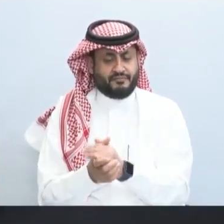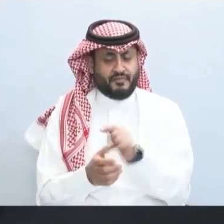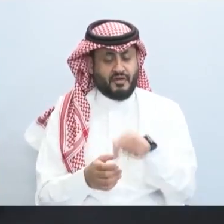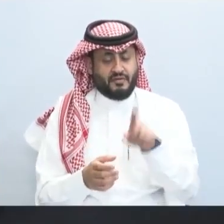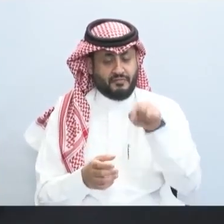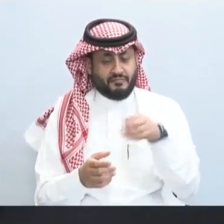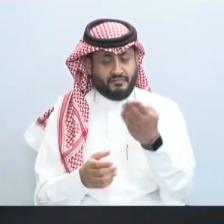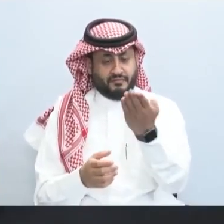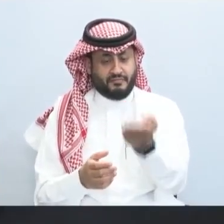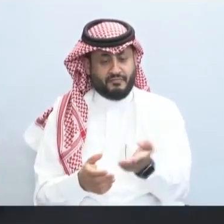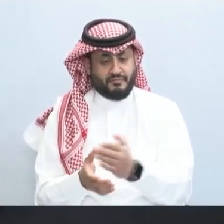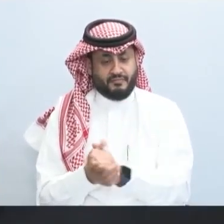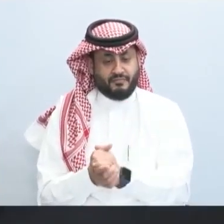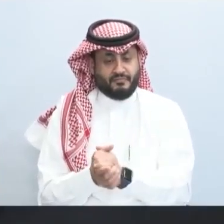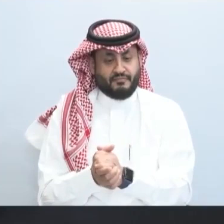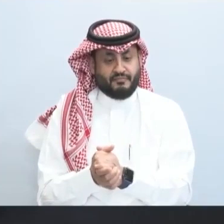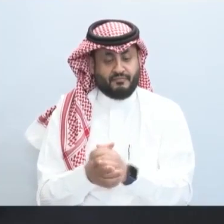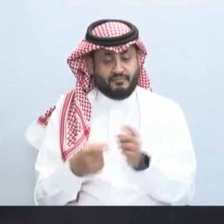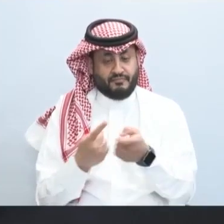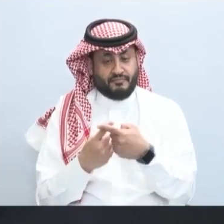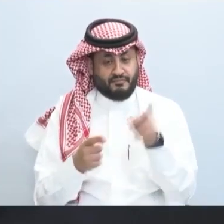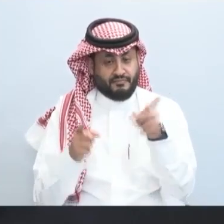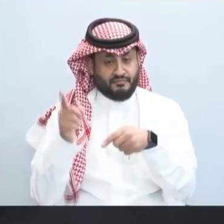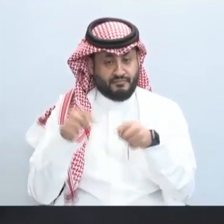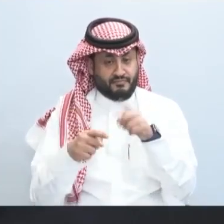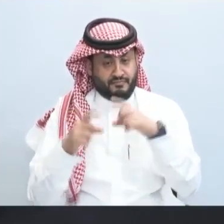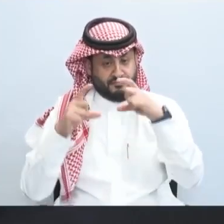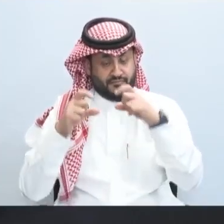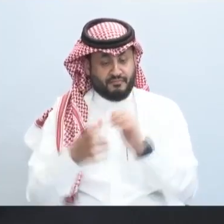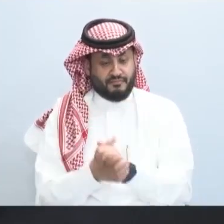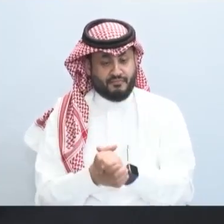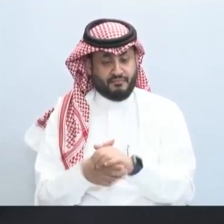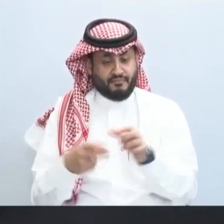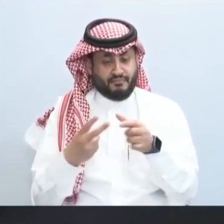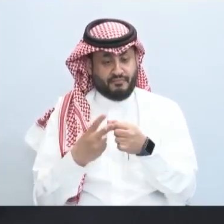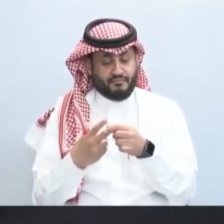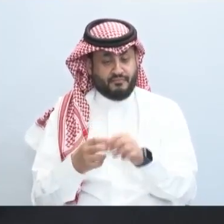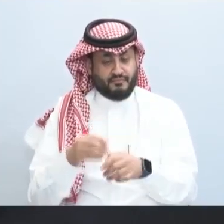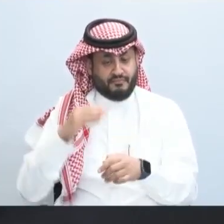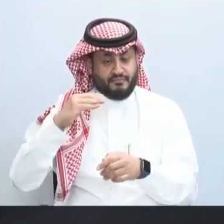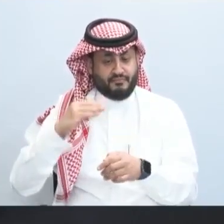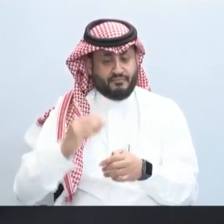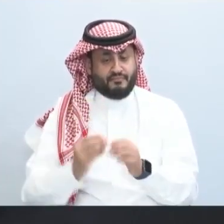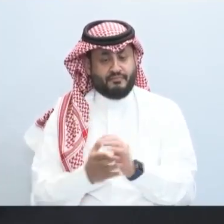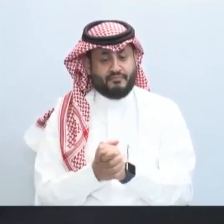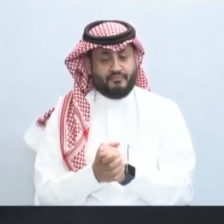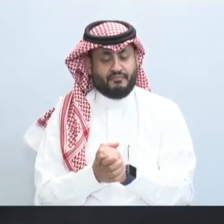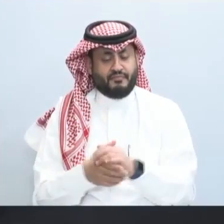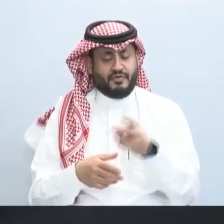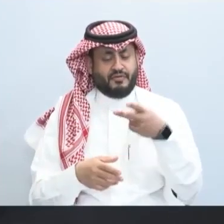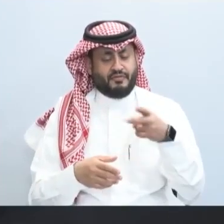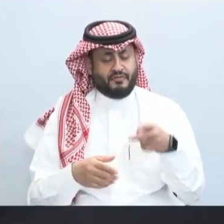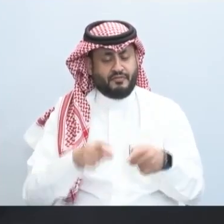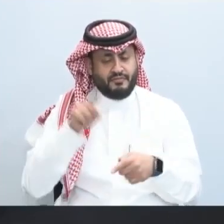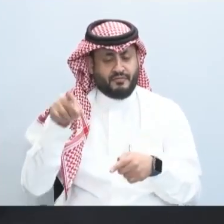we're going to learn how to match words with the right pictures and also to answer questions, different